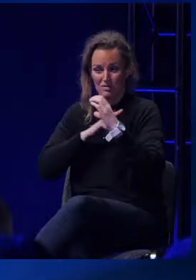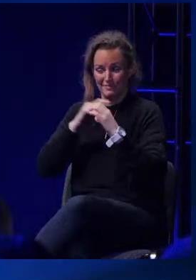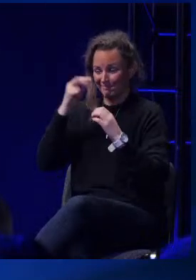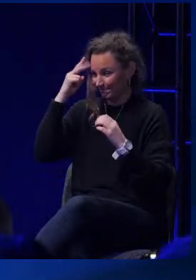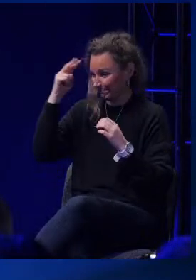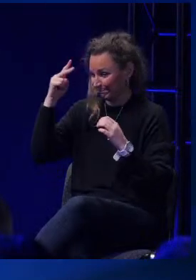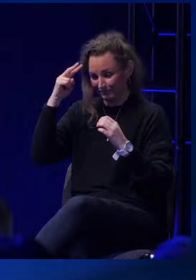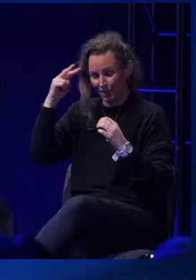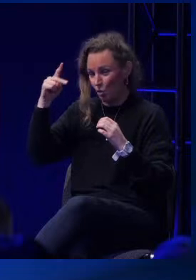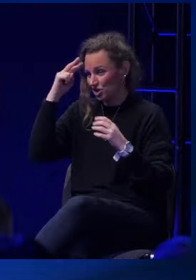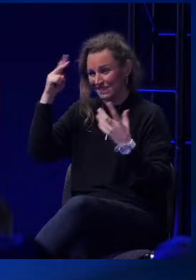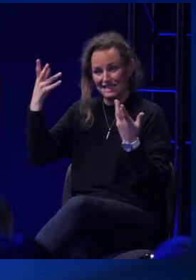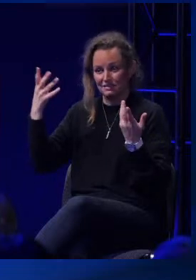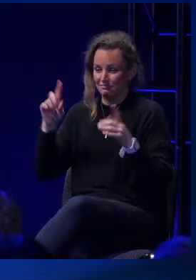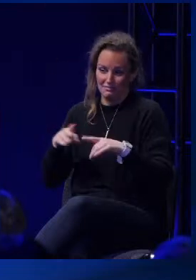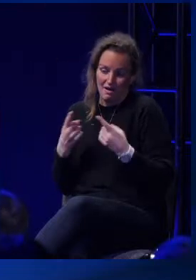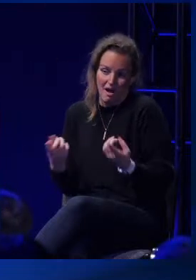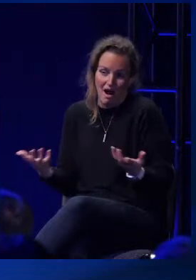it was logistic